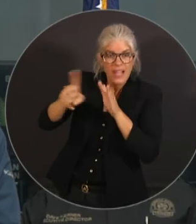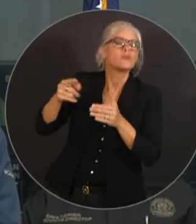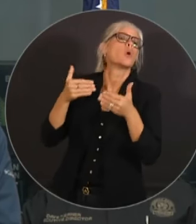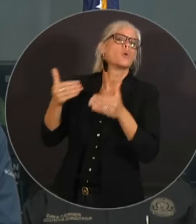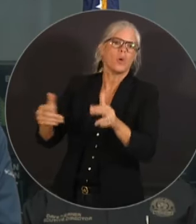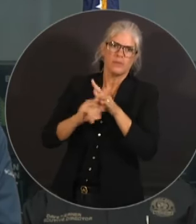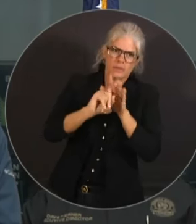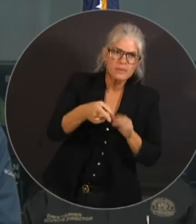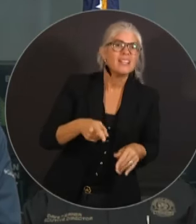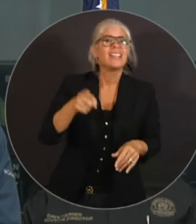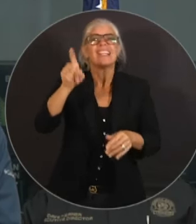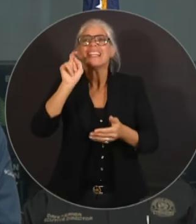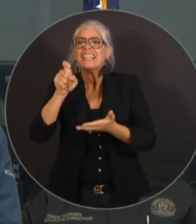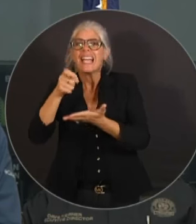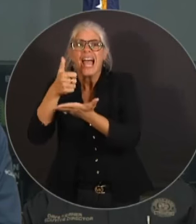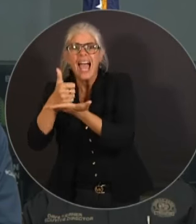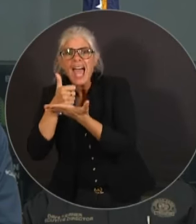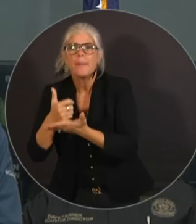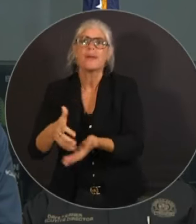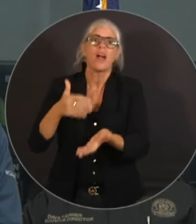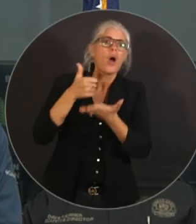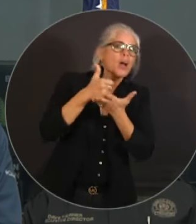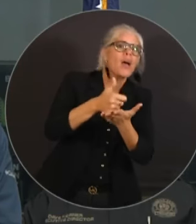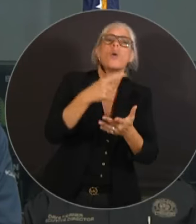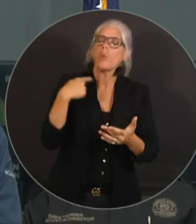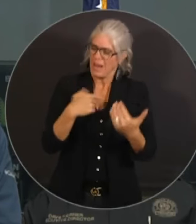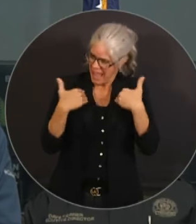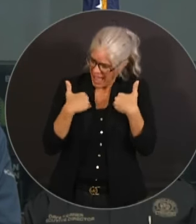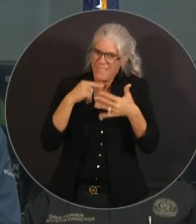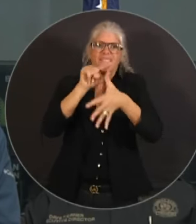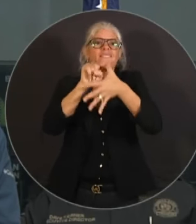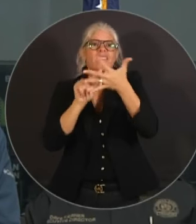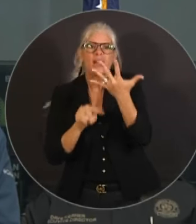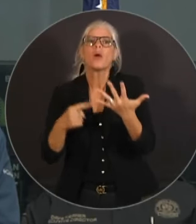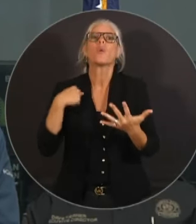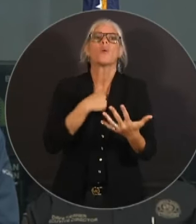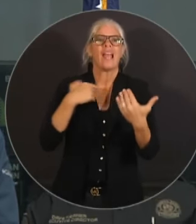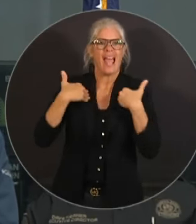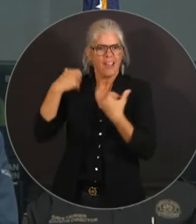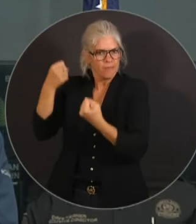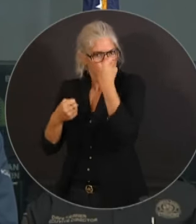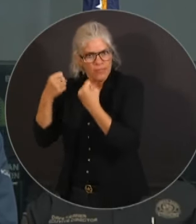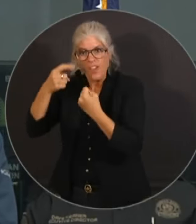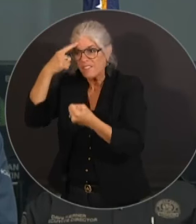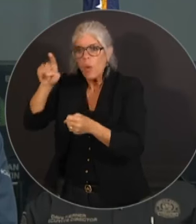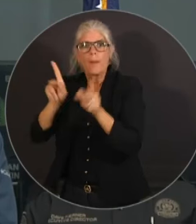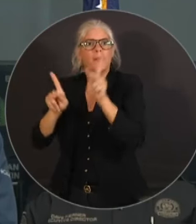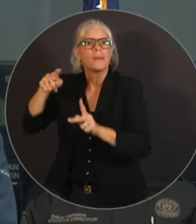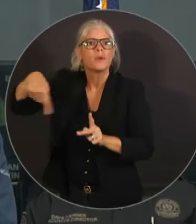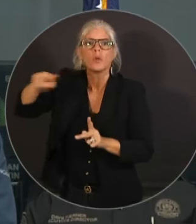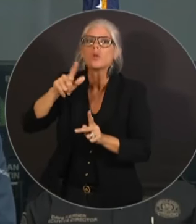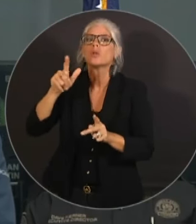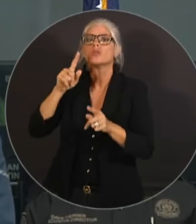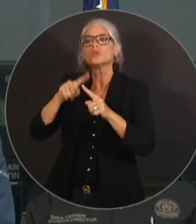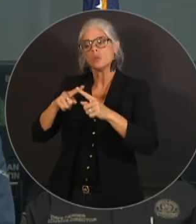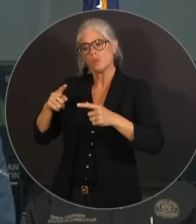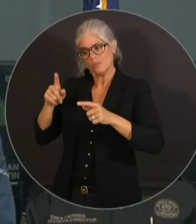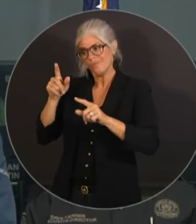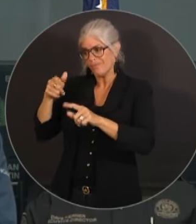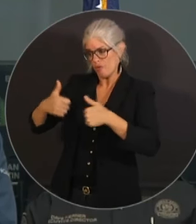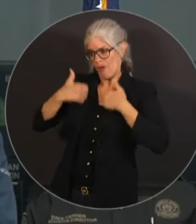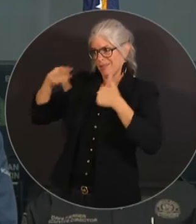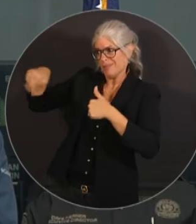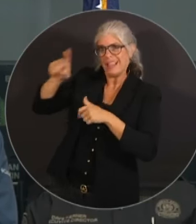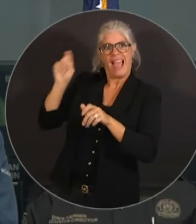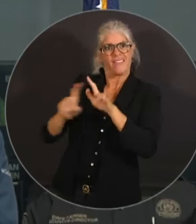residents with evacuating. We have shuttle systems running today for residents in counties with evacuation orders. We also have our